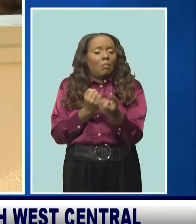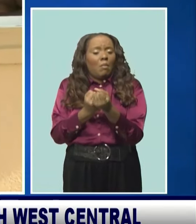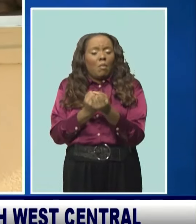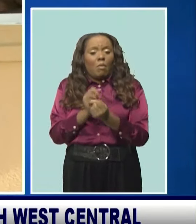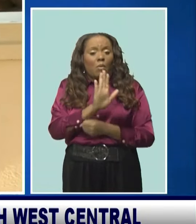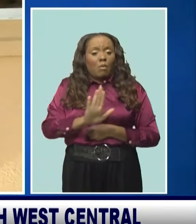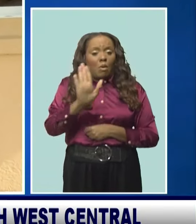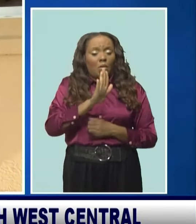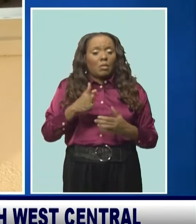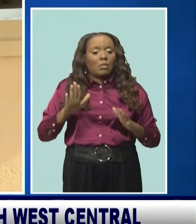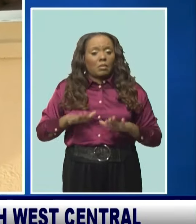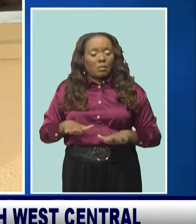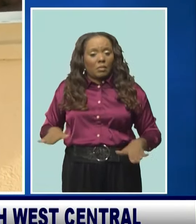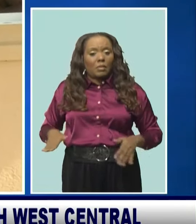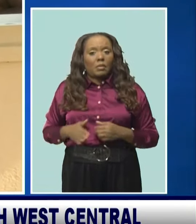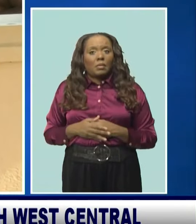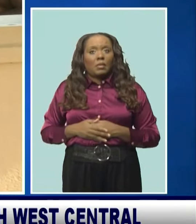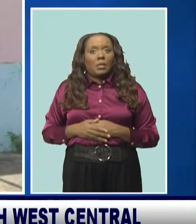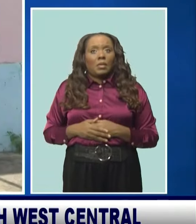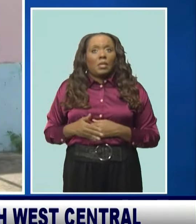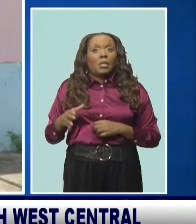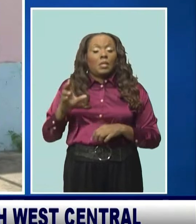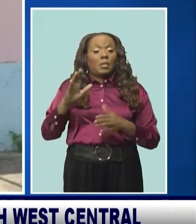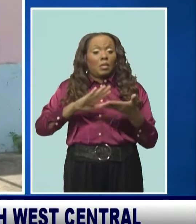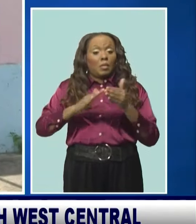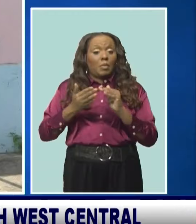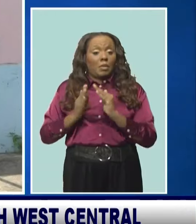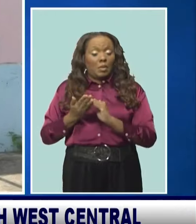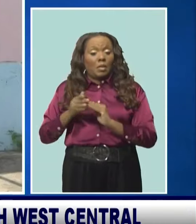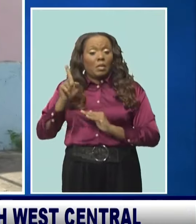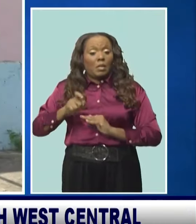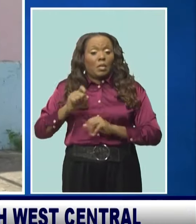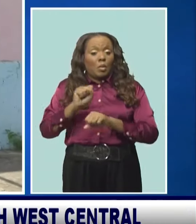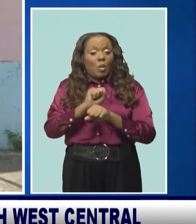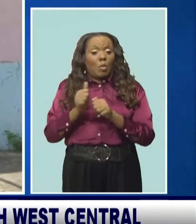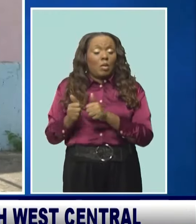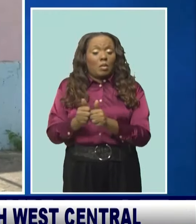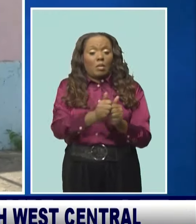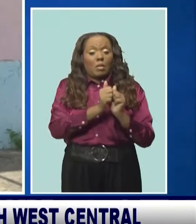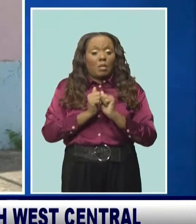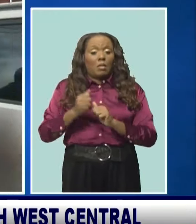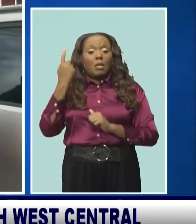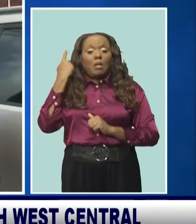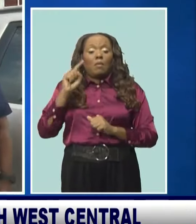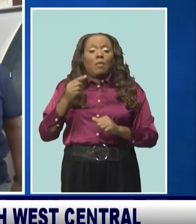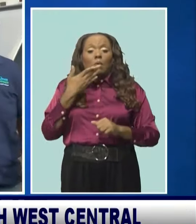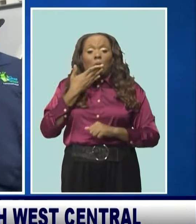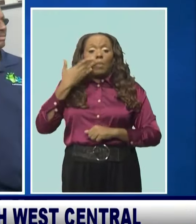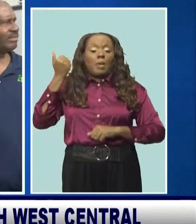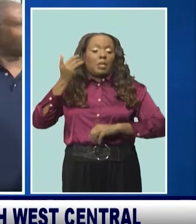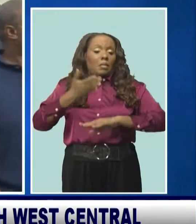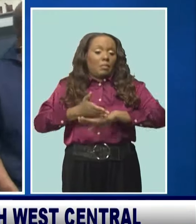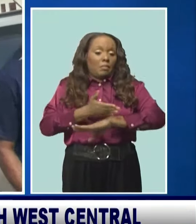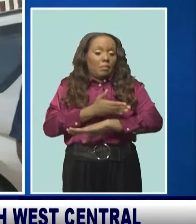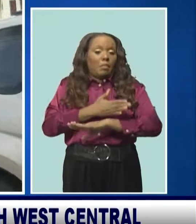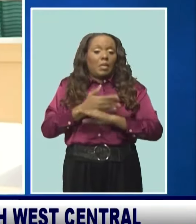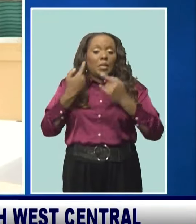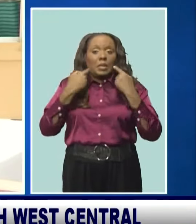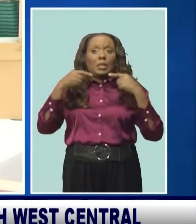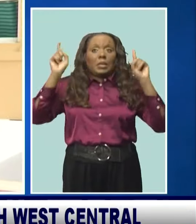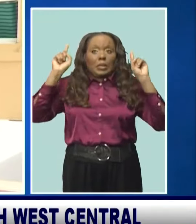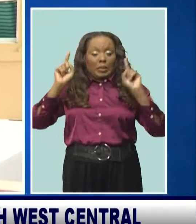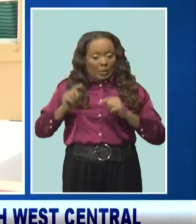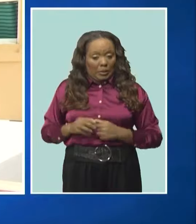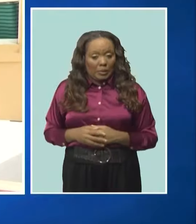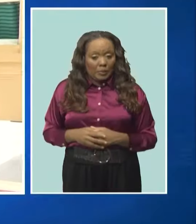to members of the community to work together for the greater good. Rachel Legard,